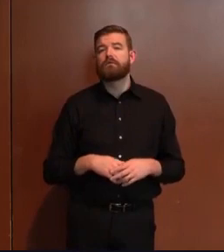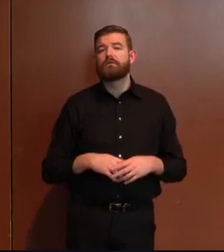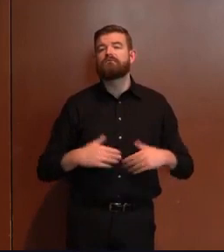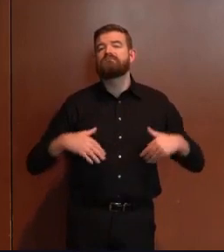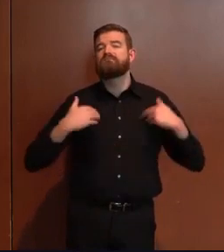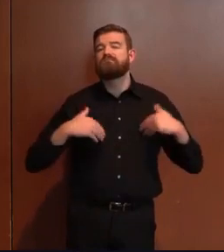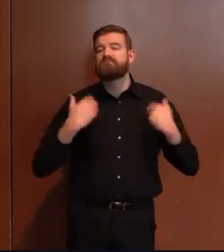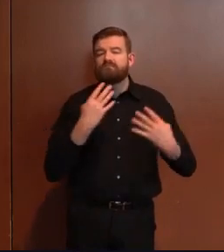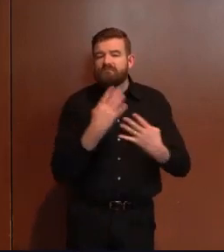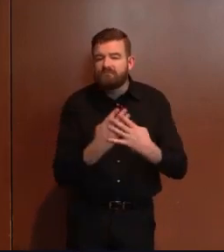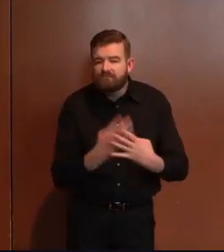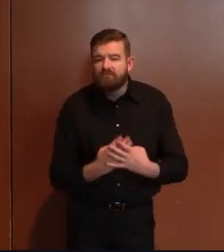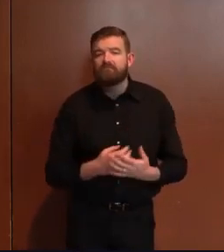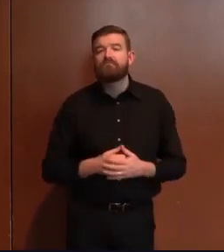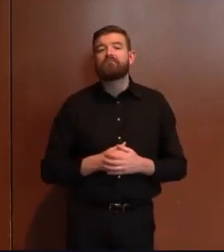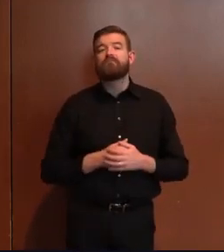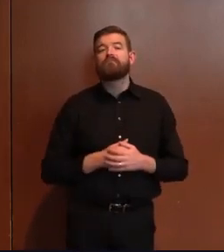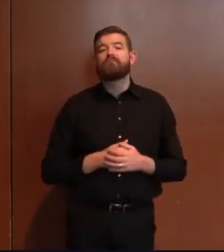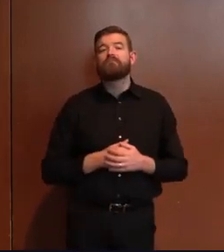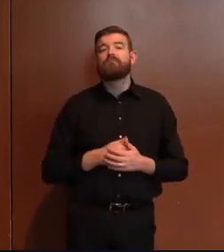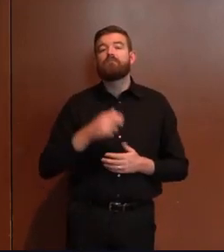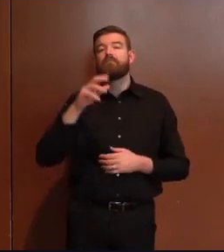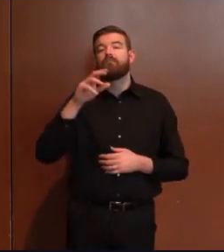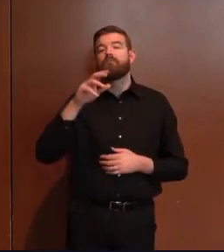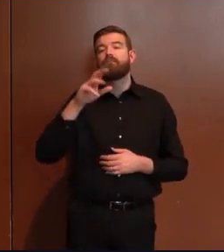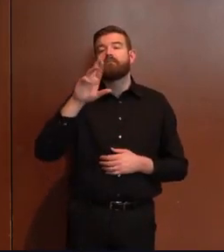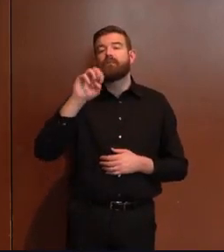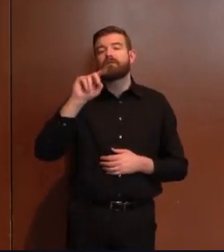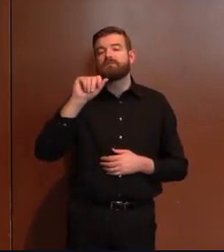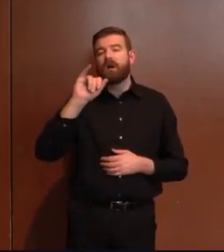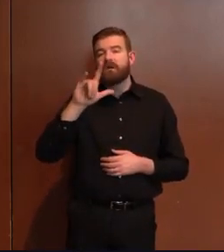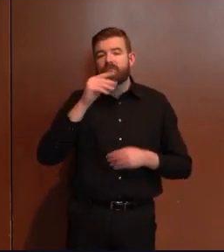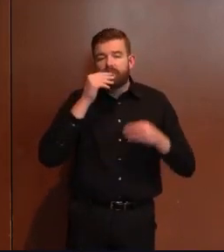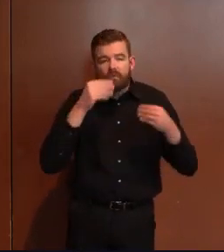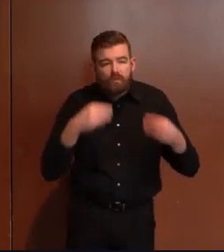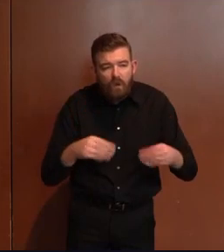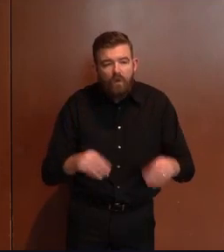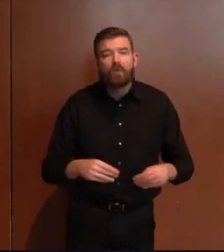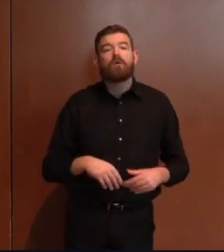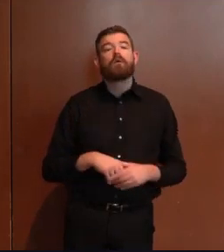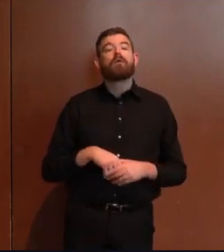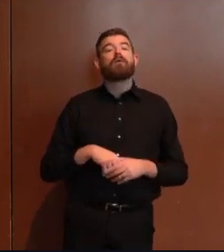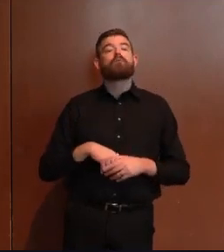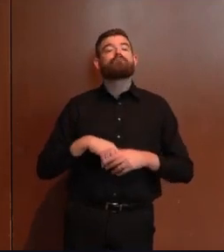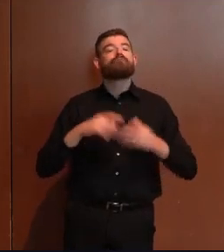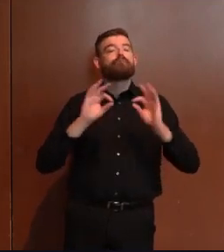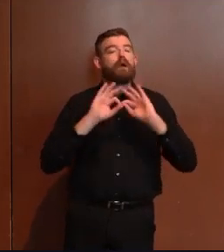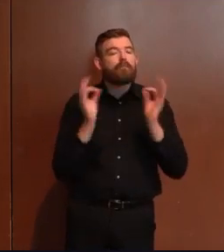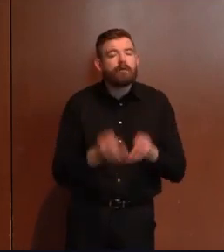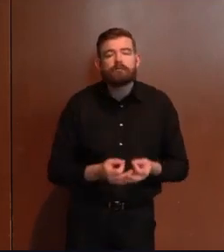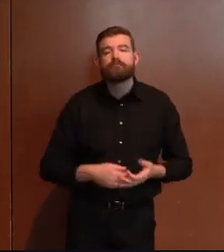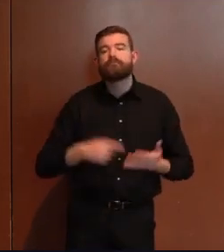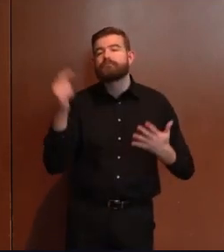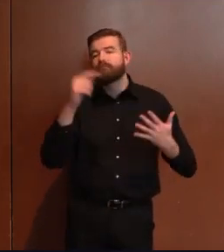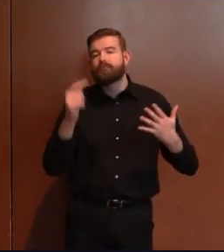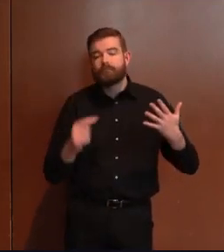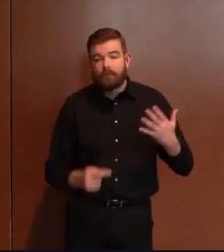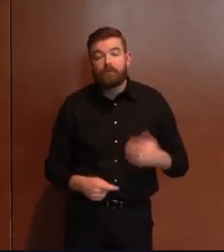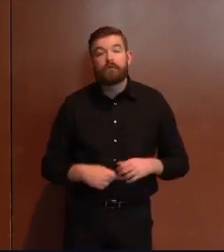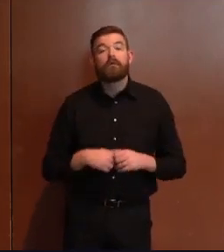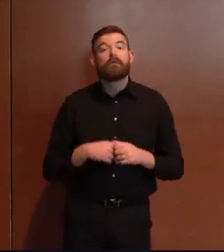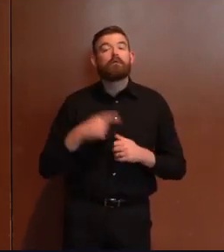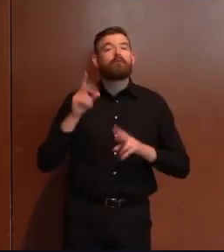workers, human services, children and families. And this morning I spoke to a funeral director because they're at the tail end of this,